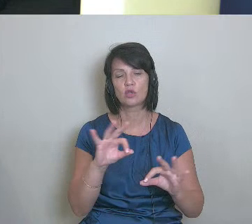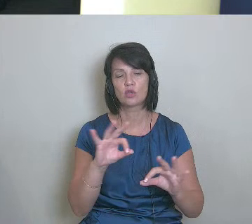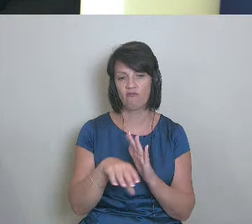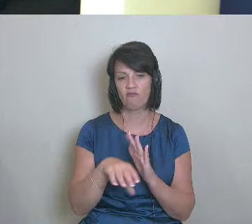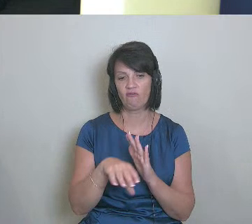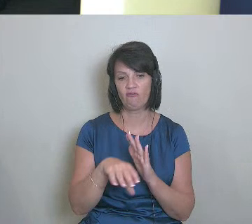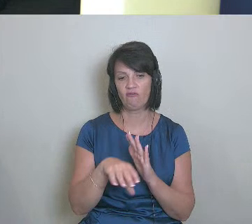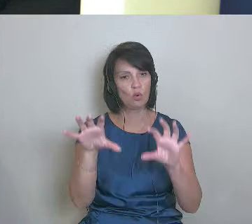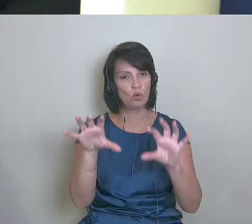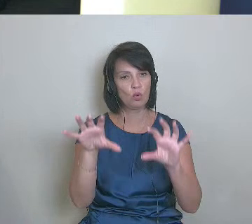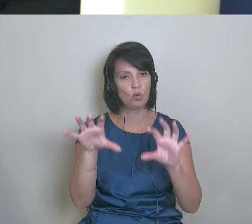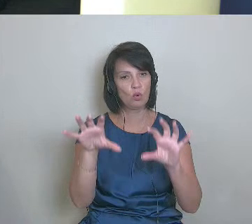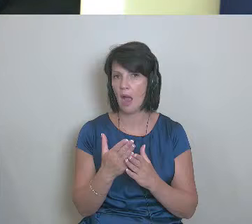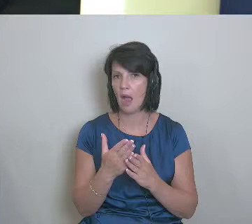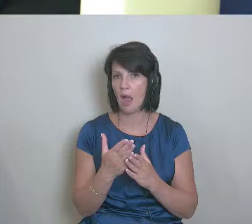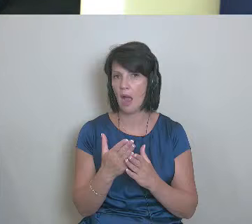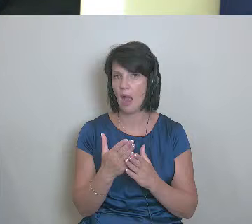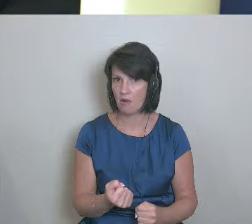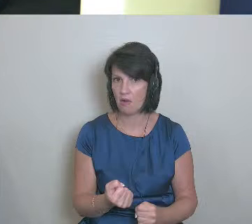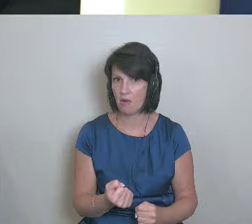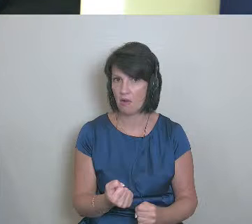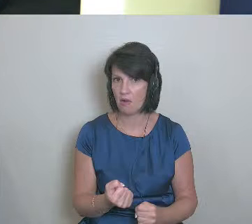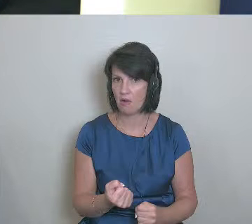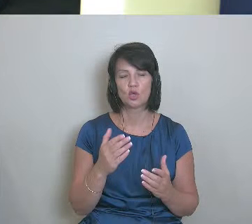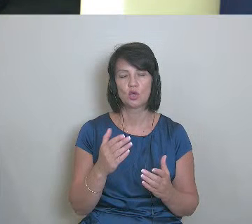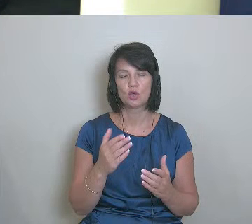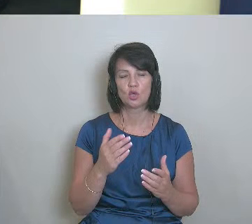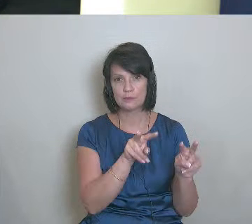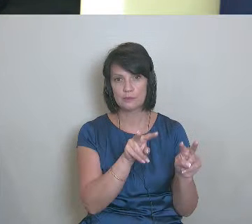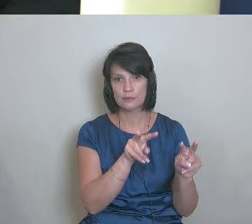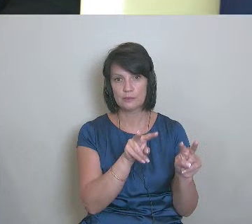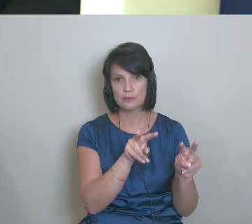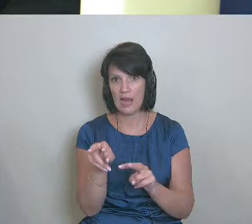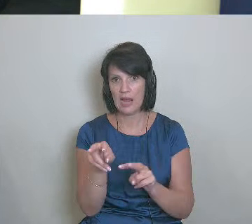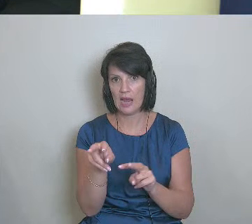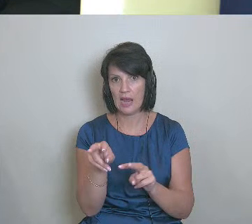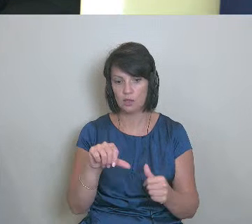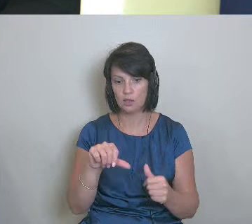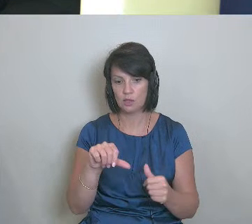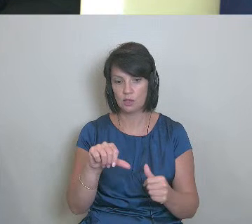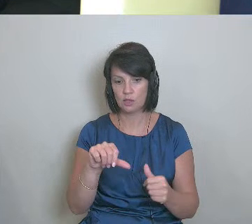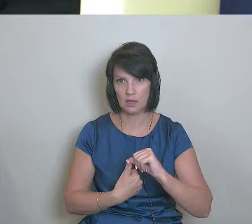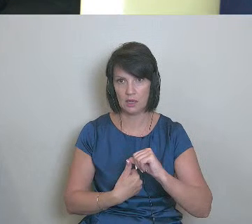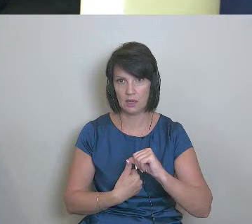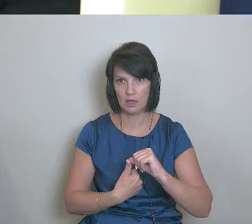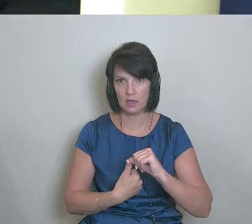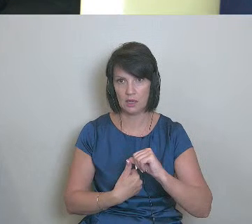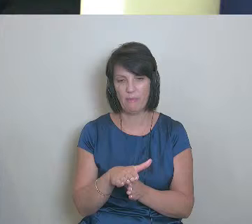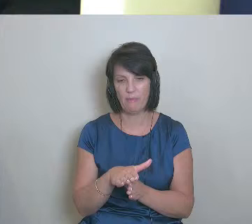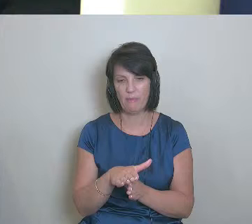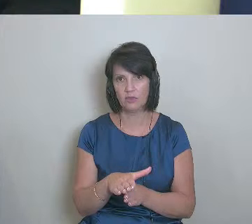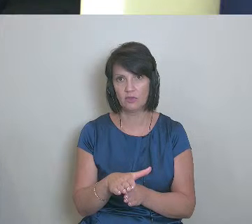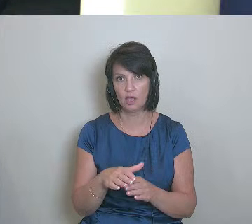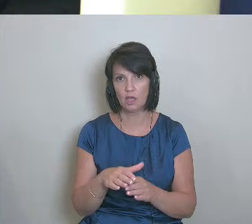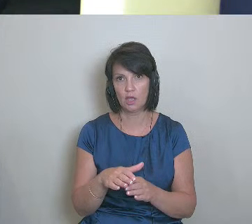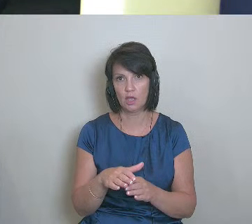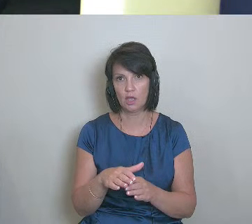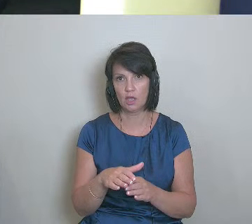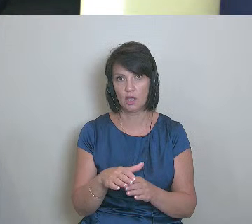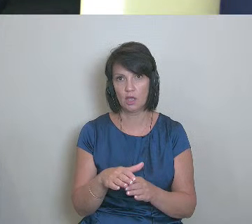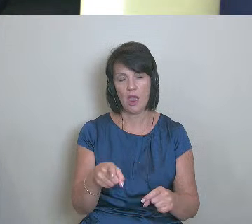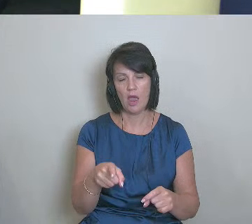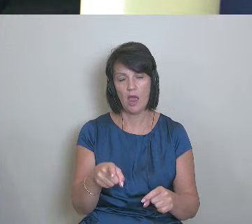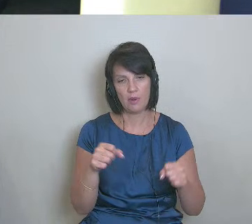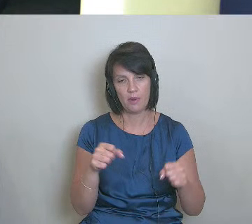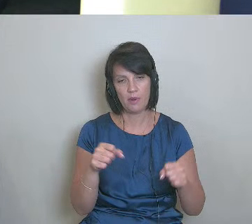resolved. We are expected to provide an explanation, but we cannot contradict election code. If the observer has a